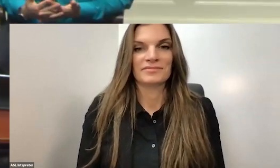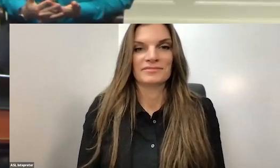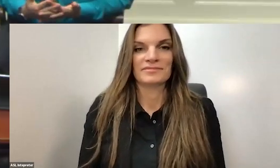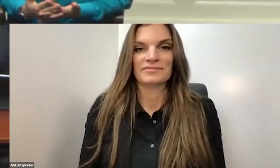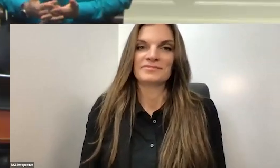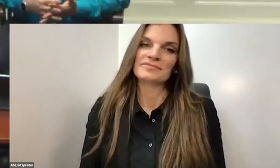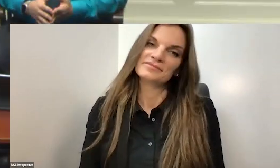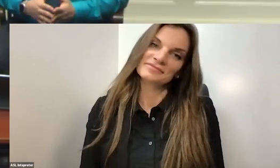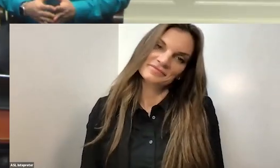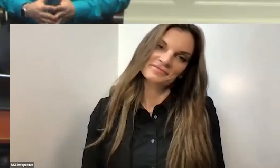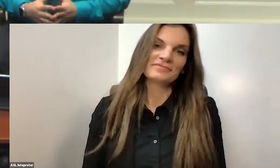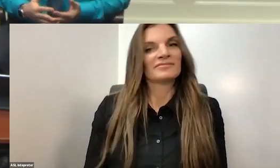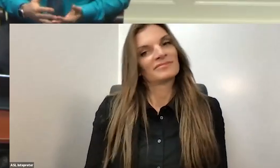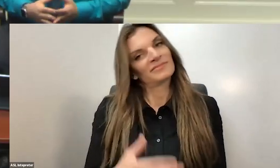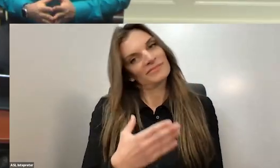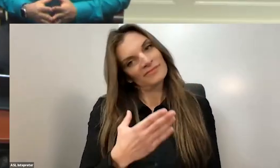right, thank you, Michael.